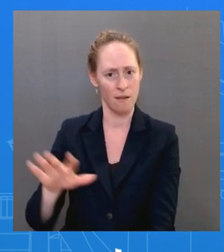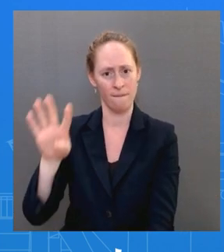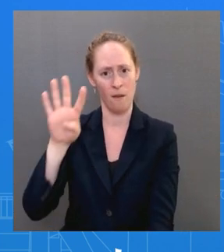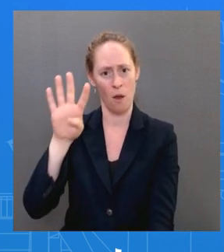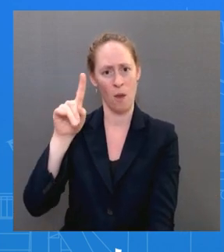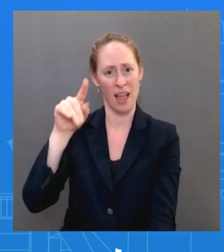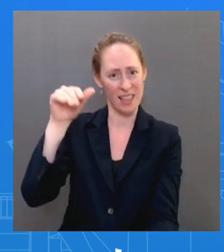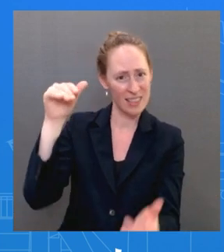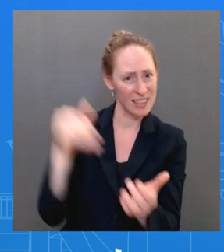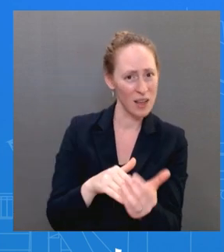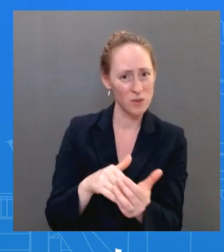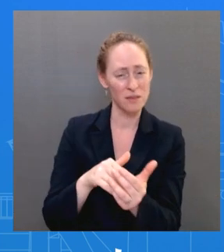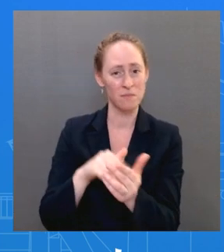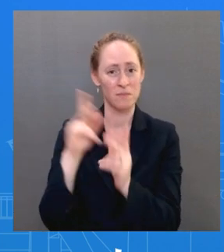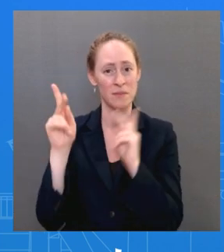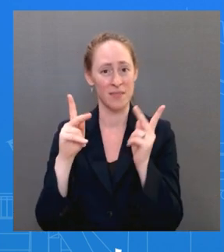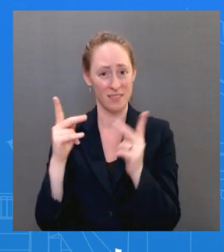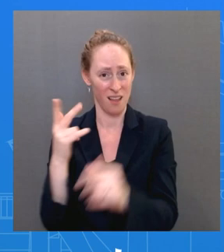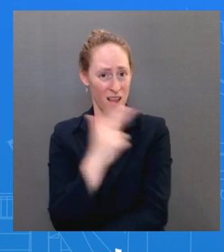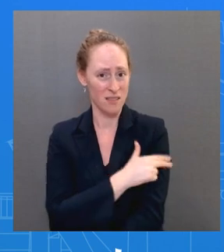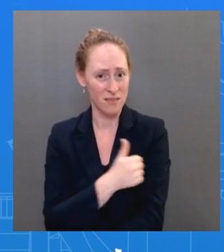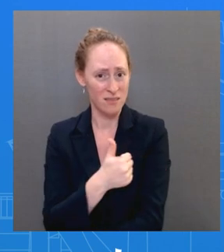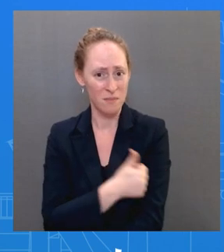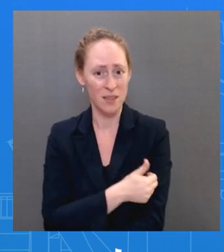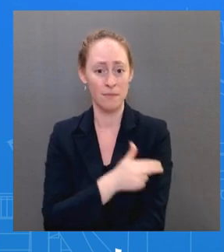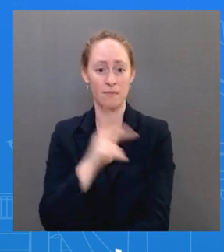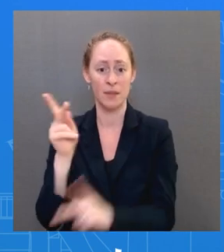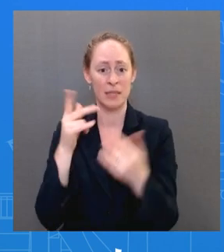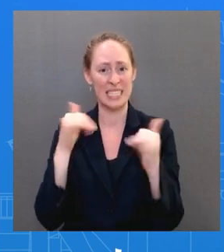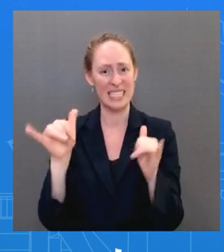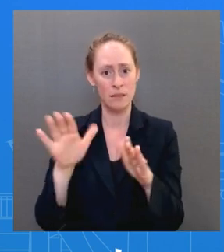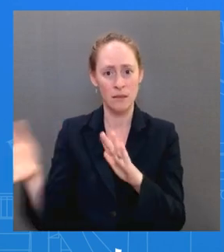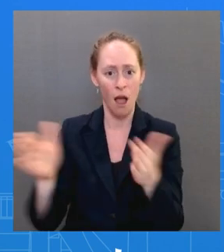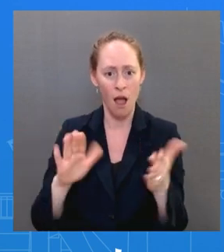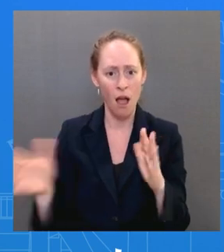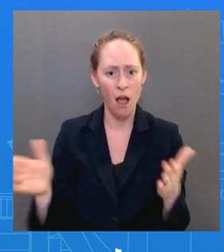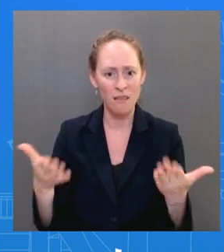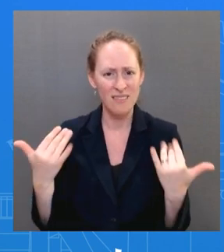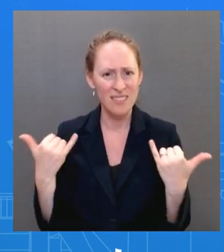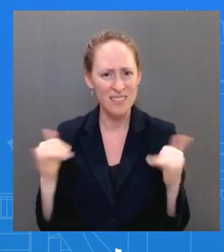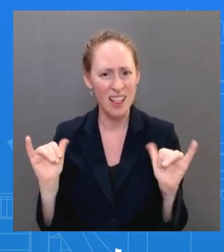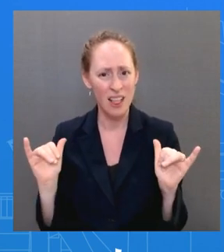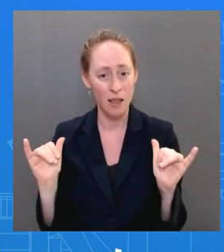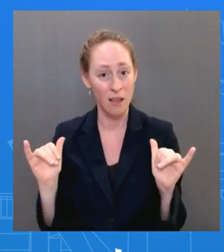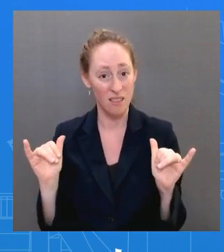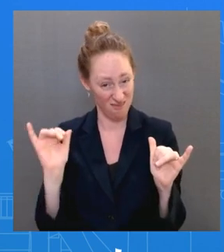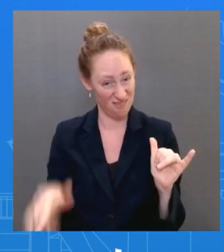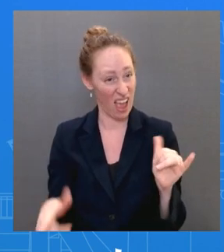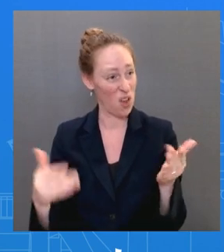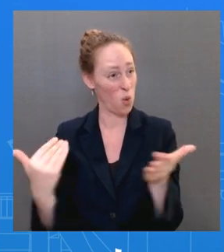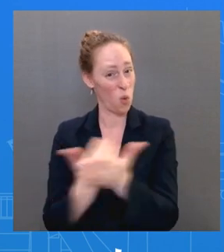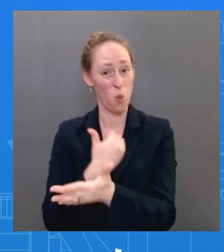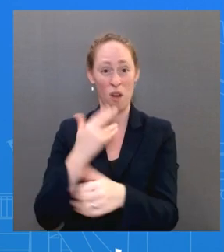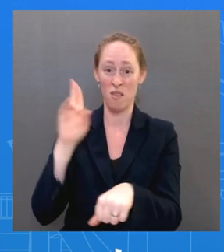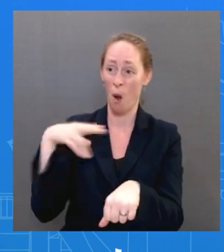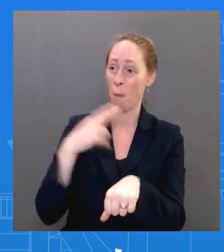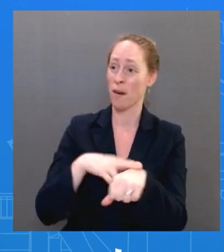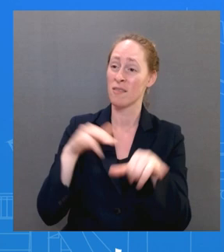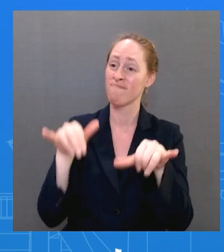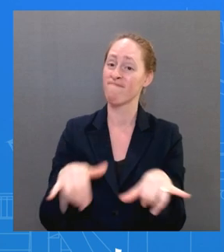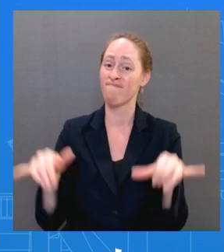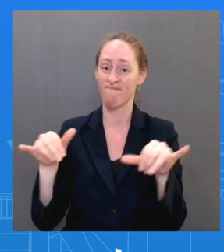are dying from this disease. What does a new normal mean? And what is an acceptable number of deaths? Yeah.